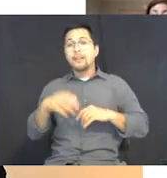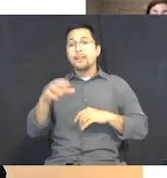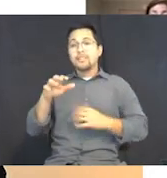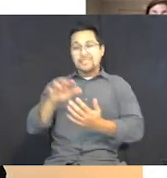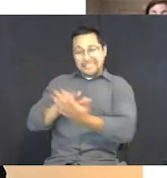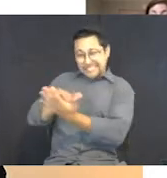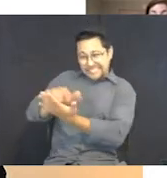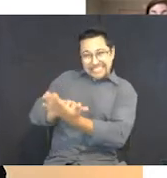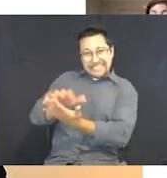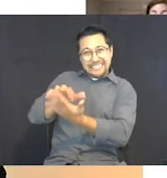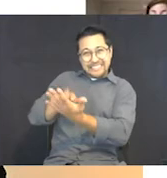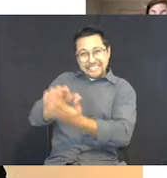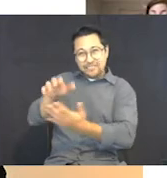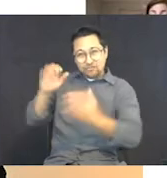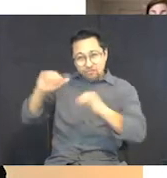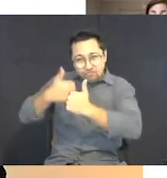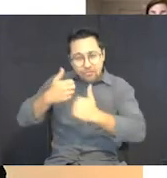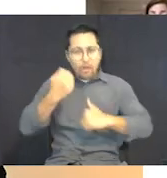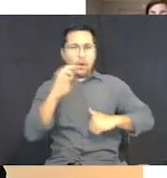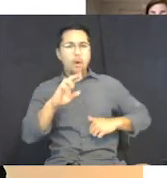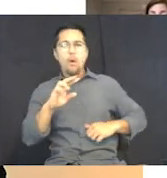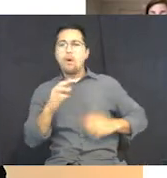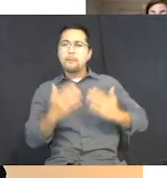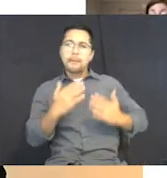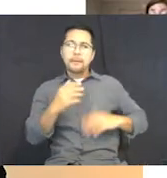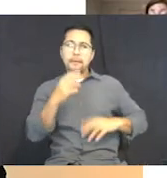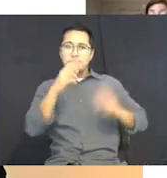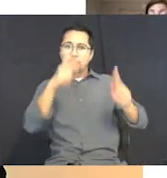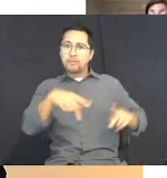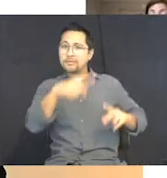need large picture-based